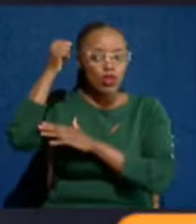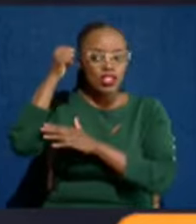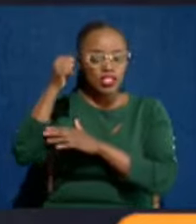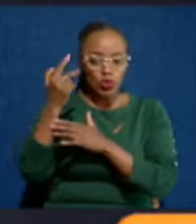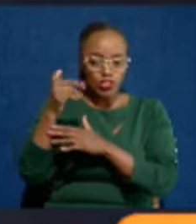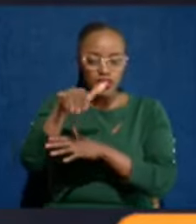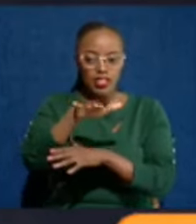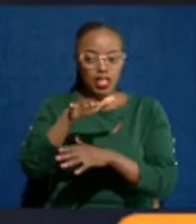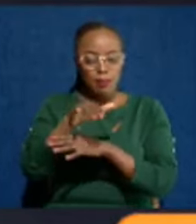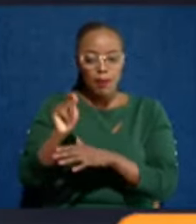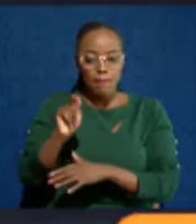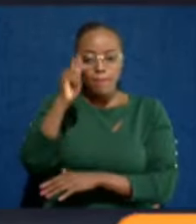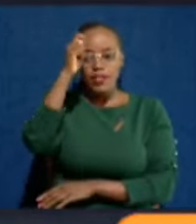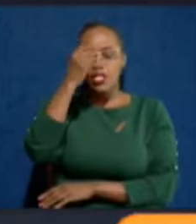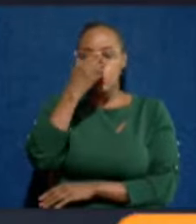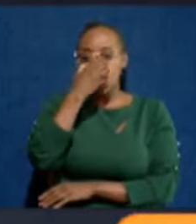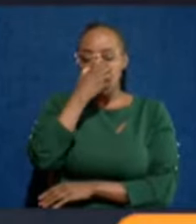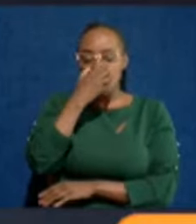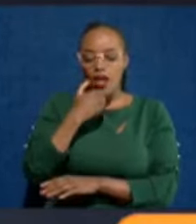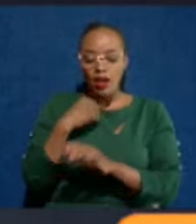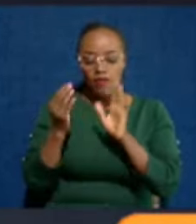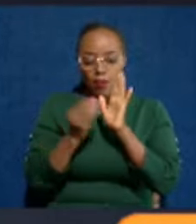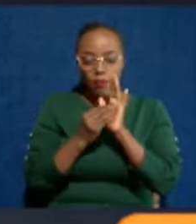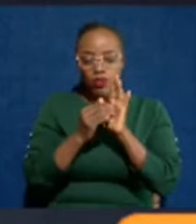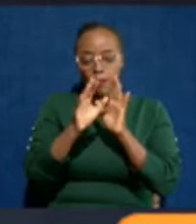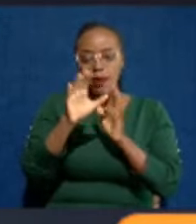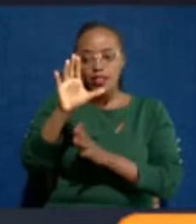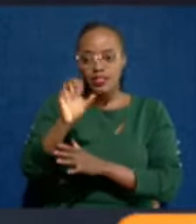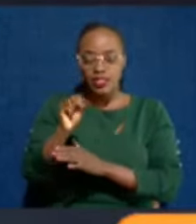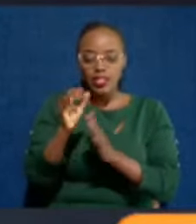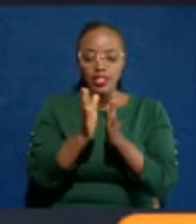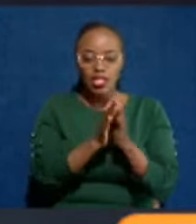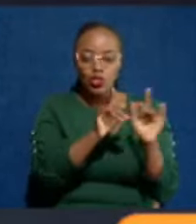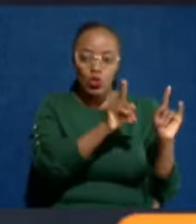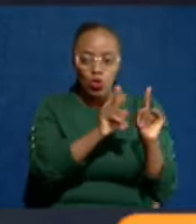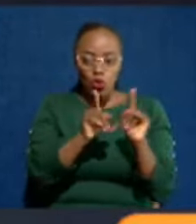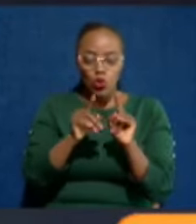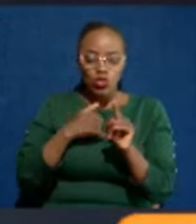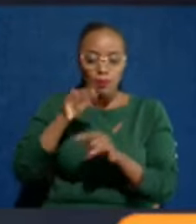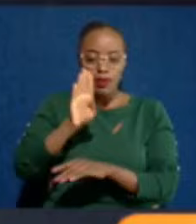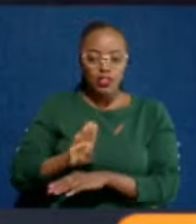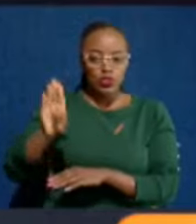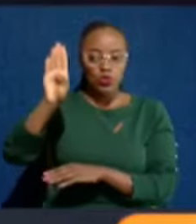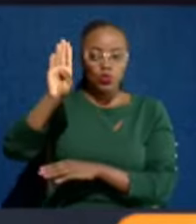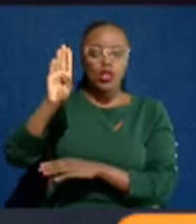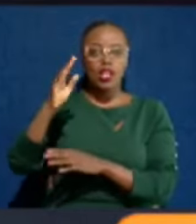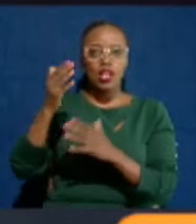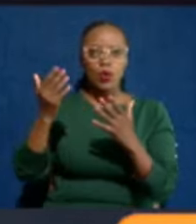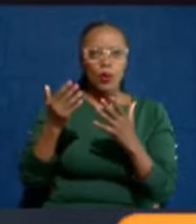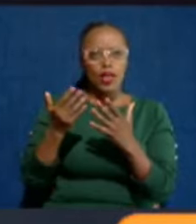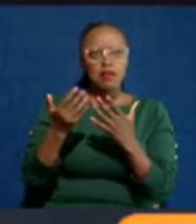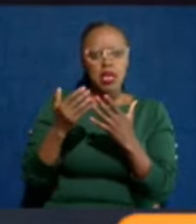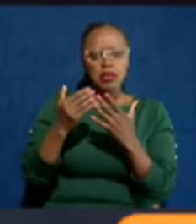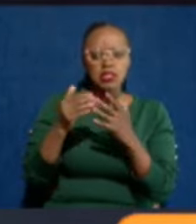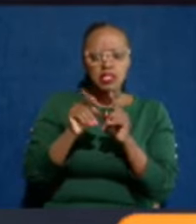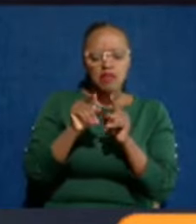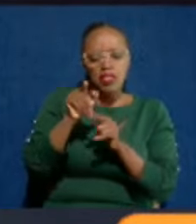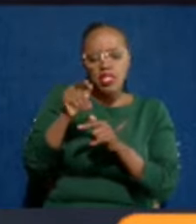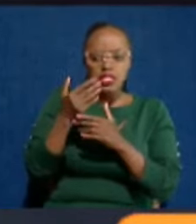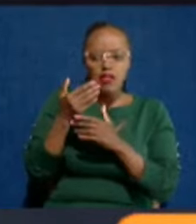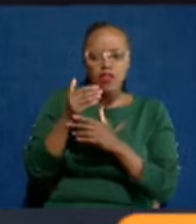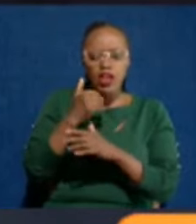President William Ruto has just constituted his cabinet and actually gotten it sworn in. And it's a cabinet that is